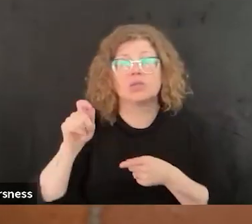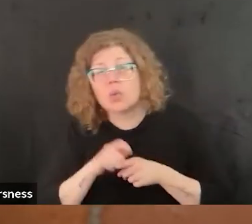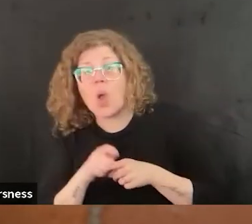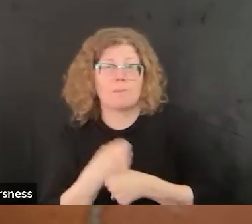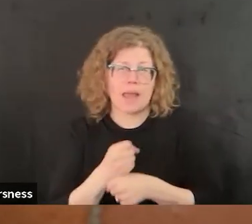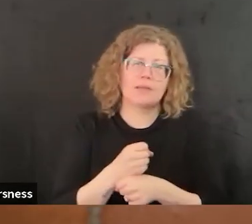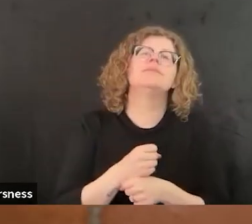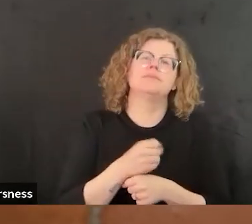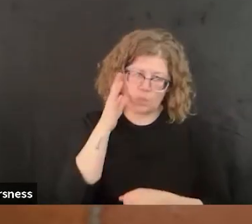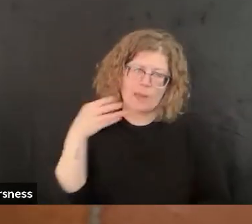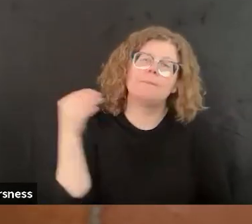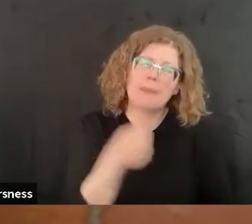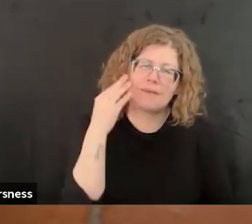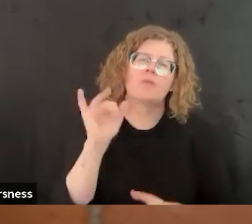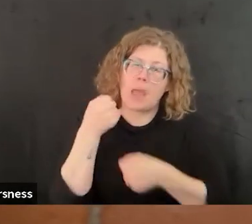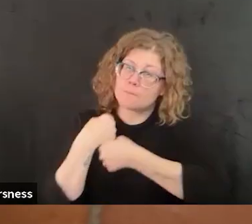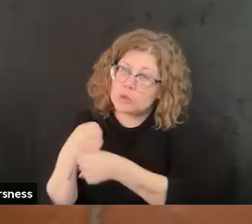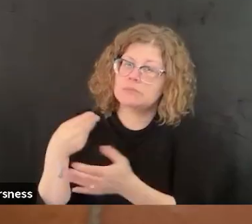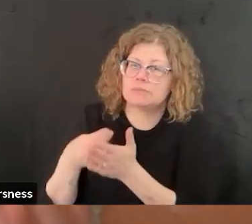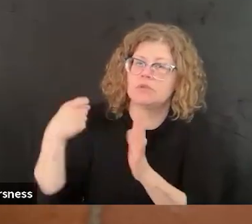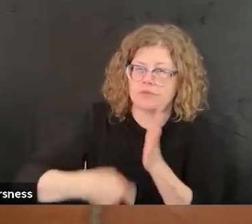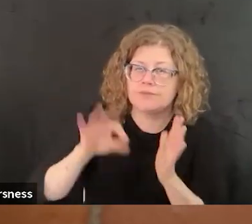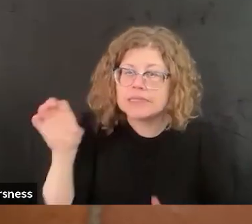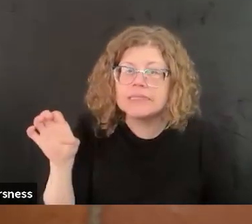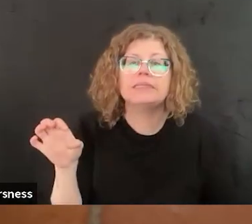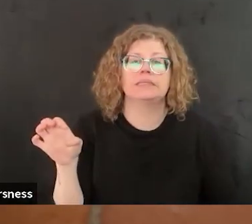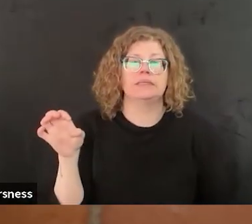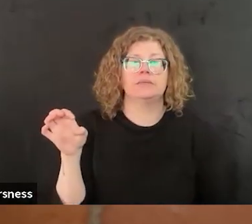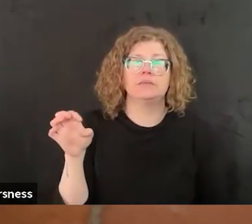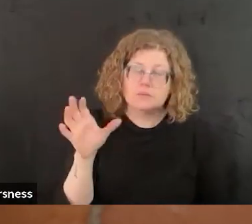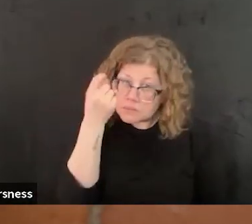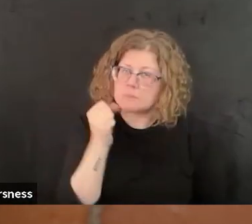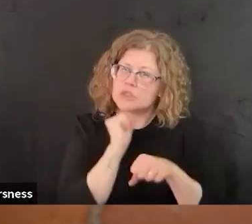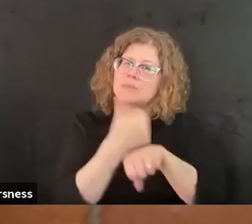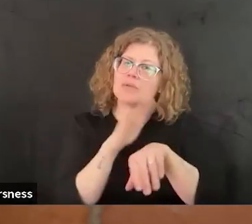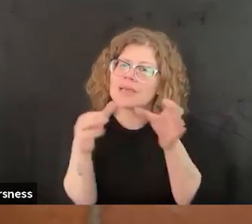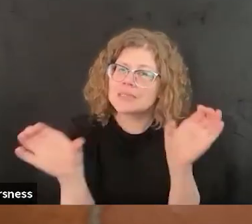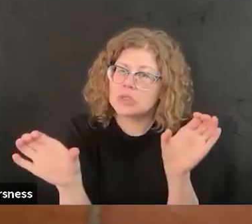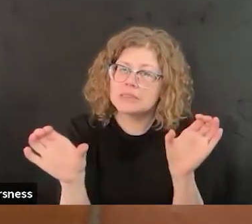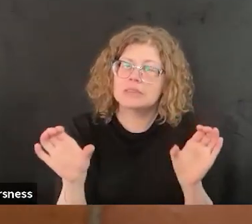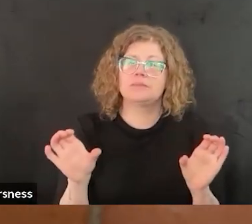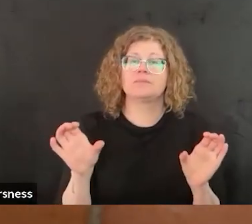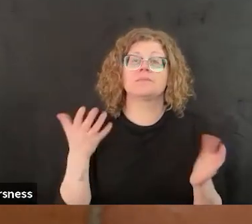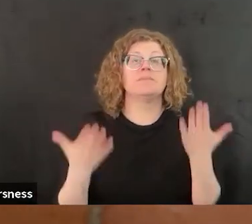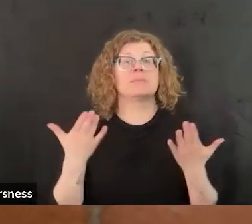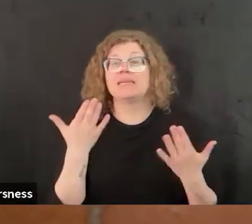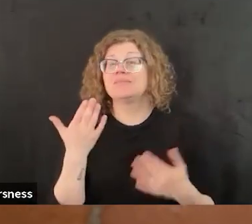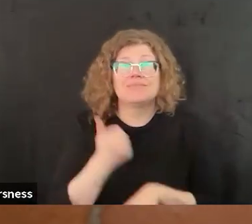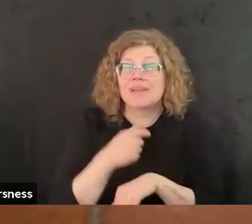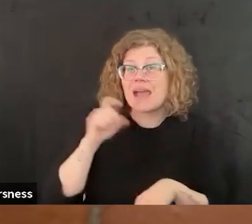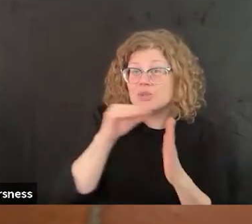that fabrication fee for the making of your artwork. Those are separate line items. That might also be things